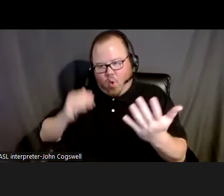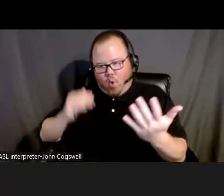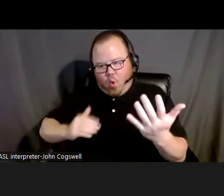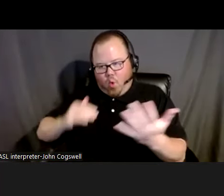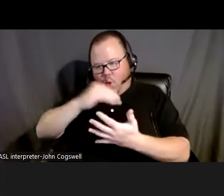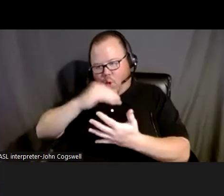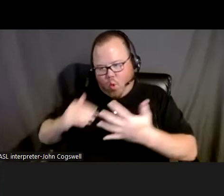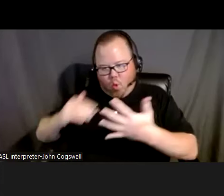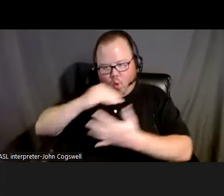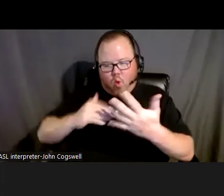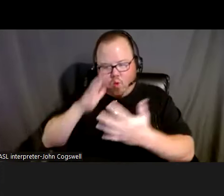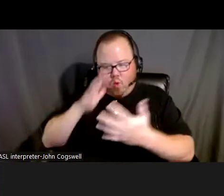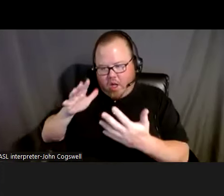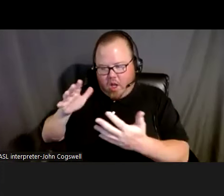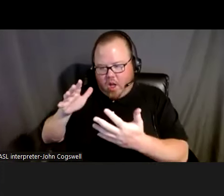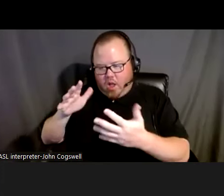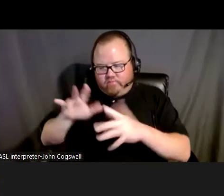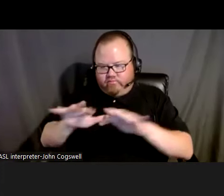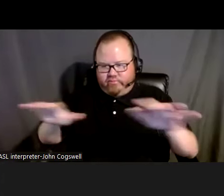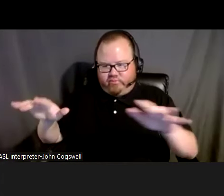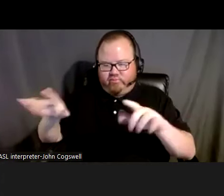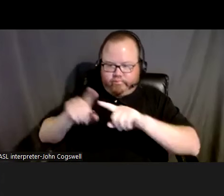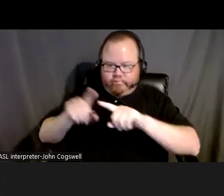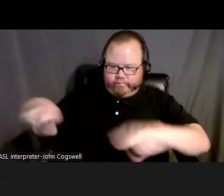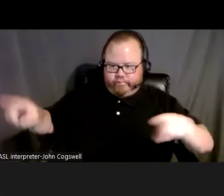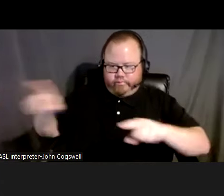different. And so understanding that